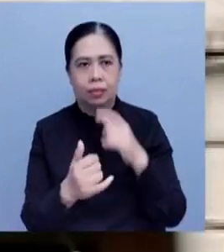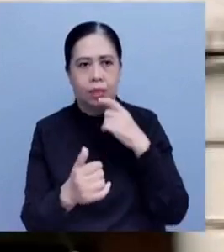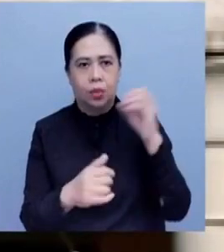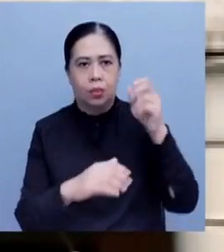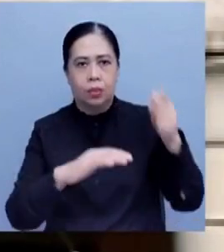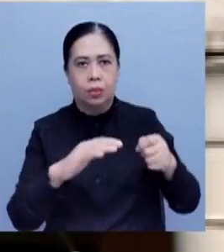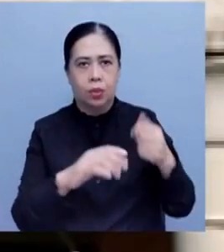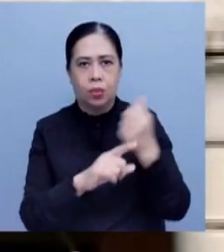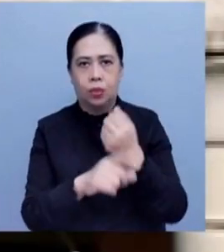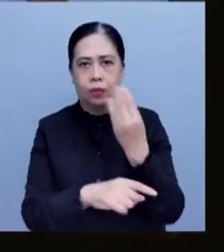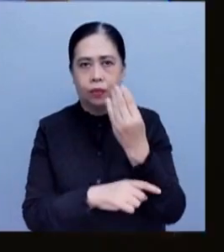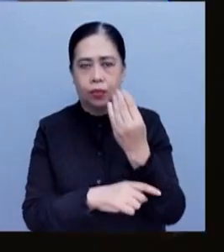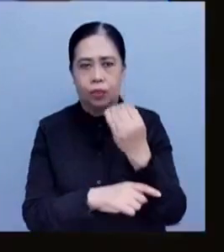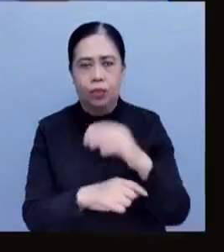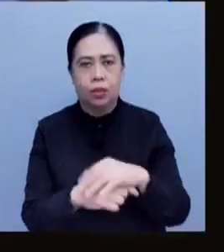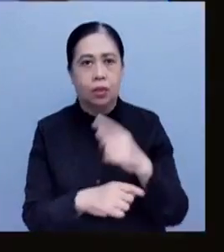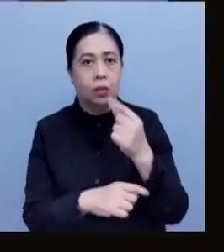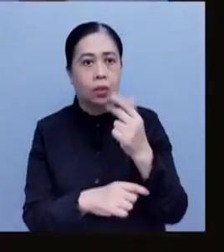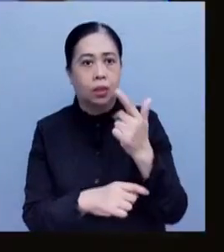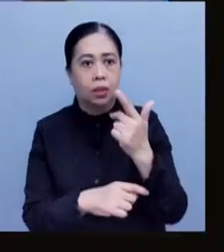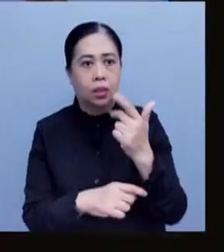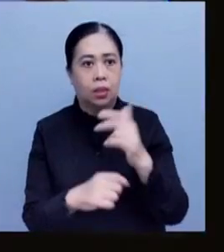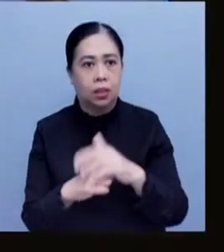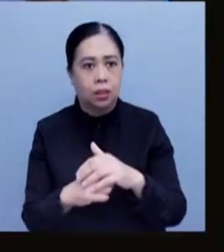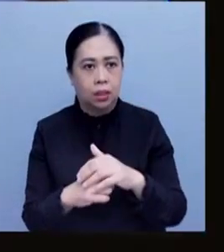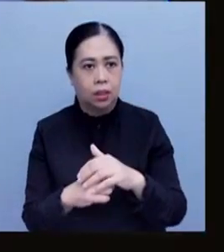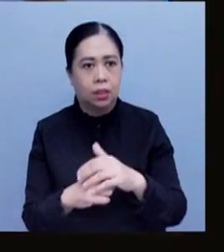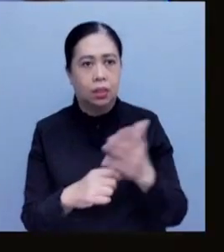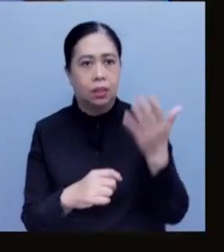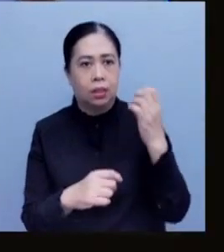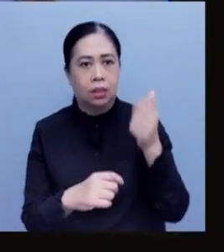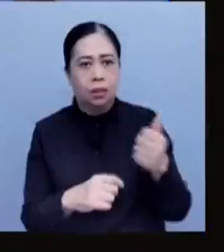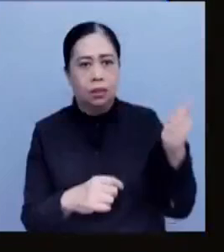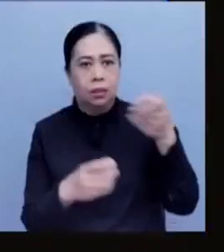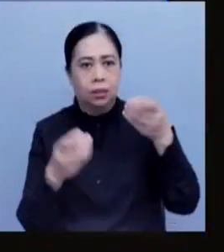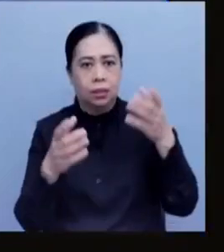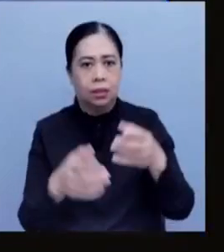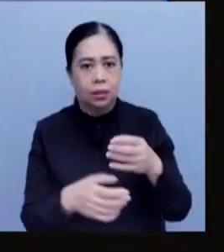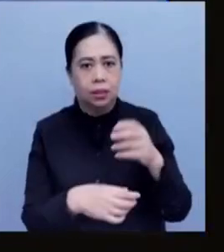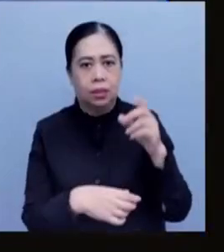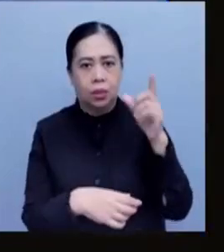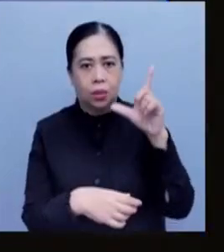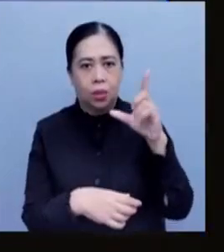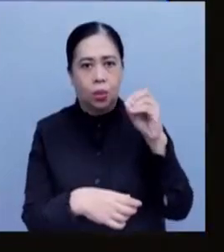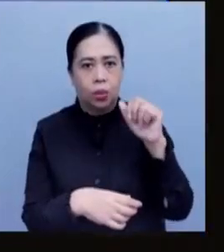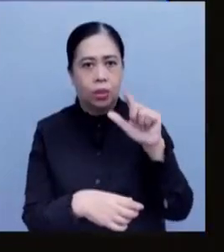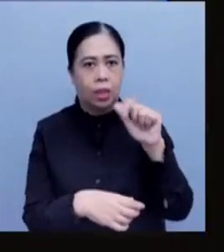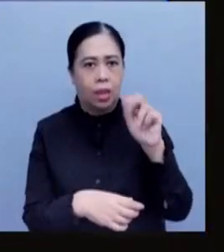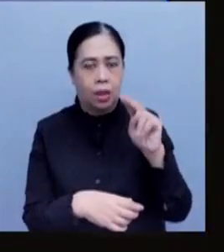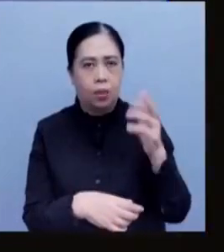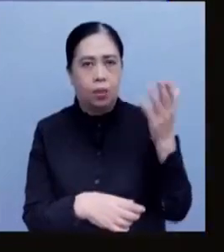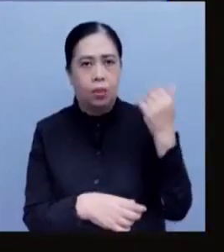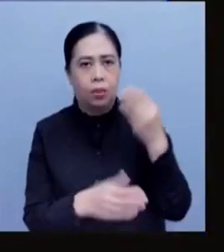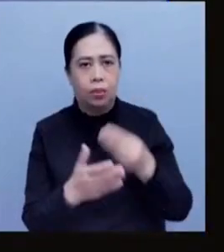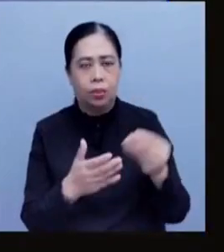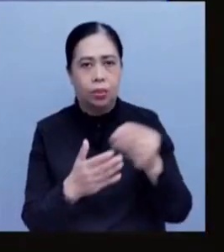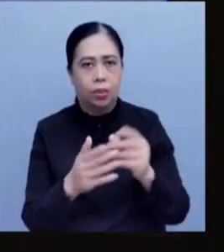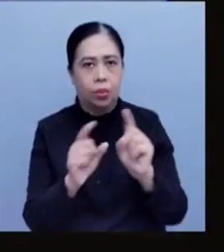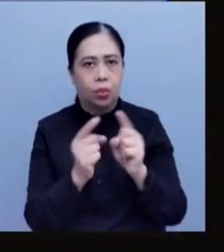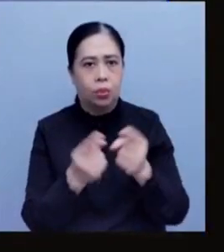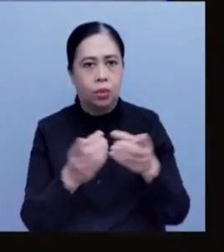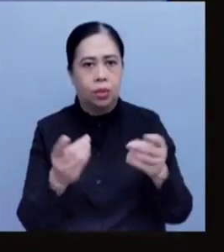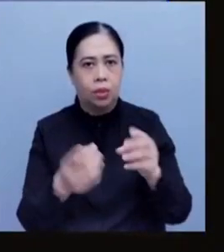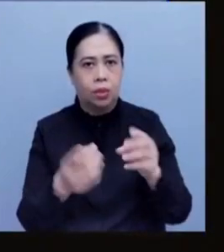August 14, 2023, former PSDBM Executive Director Lloyd Christopher Lau, former Procurement Group Director Warren